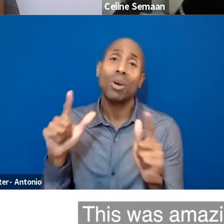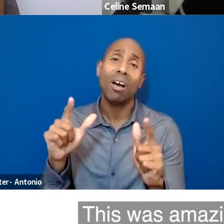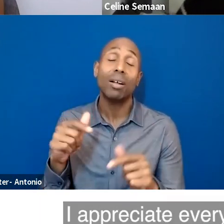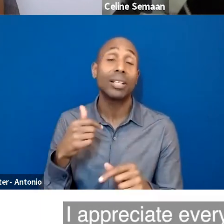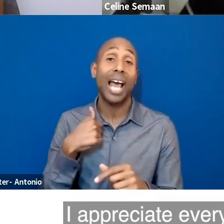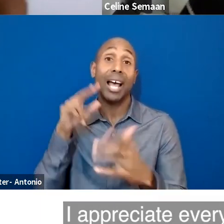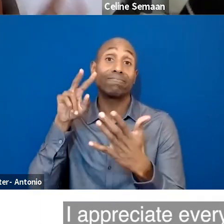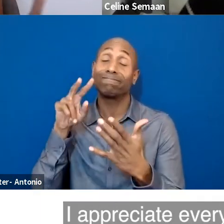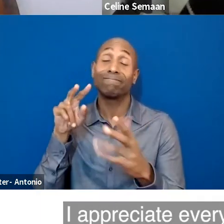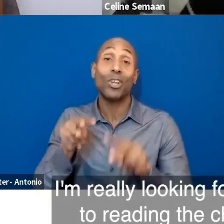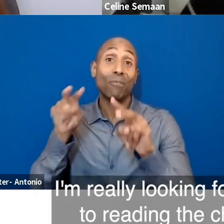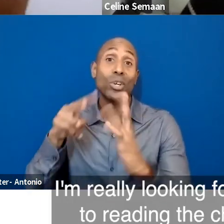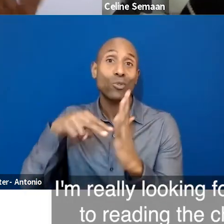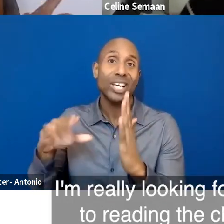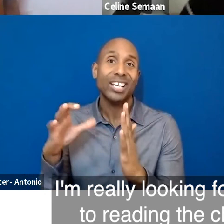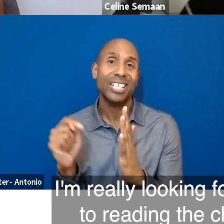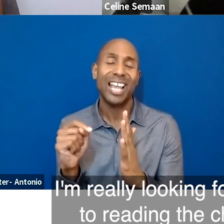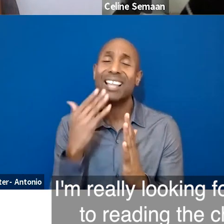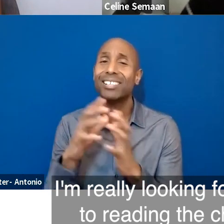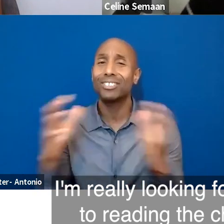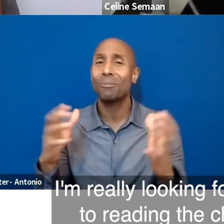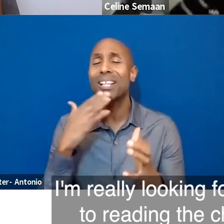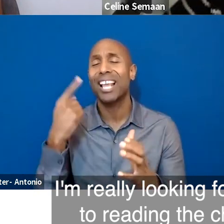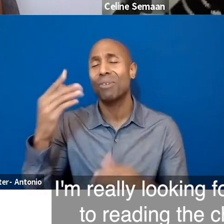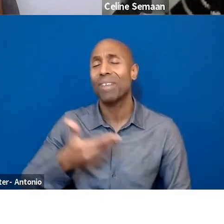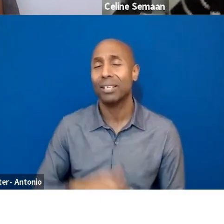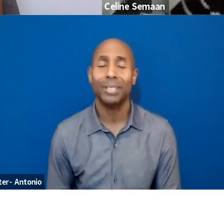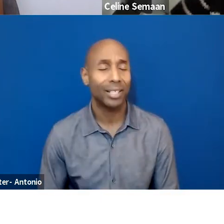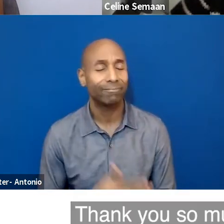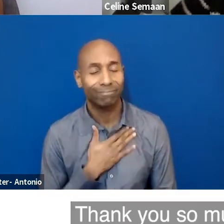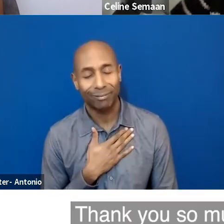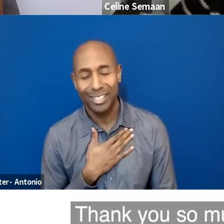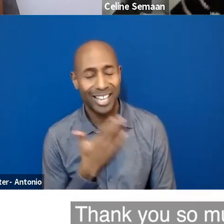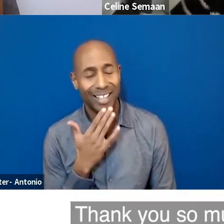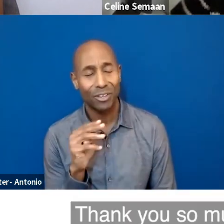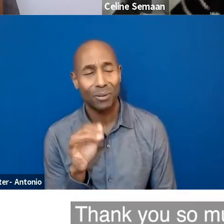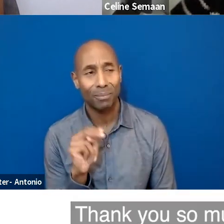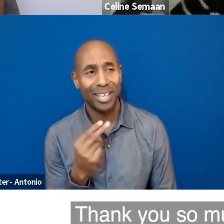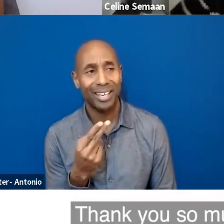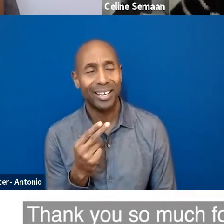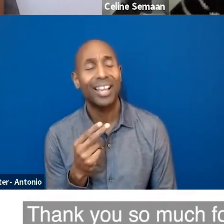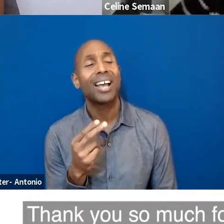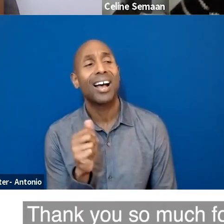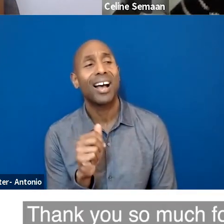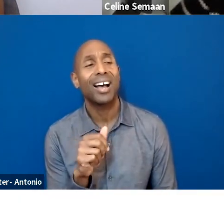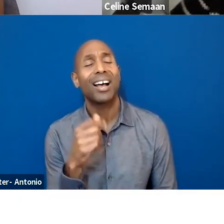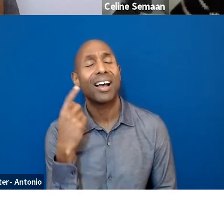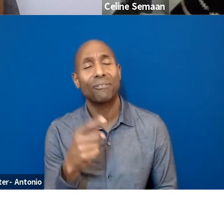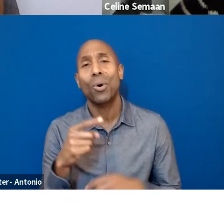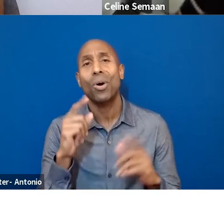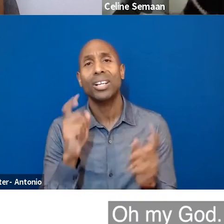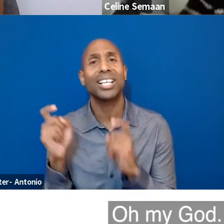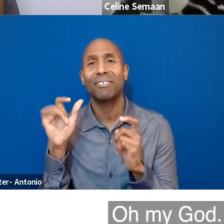was amazing. I appreciate everyone. I'm really looking forward to reading the chat. Thank you so much. Thank you so much for having